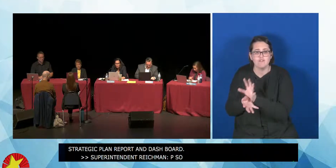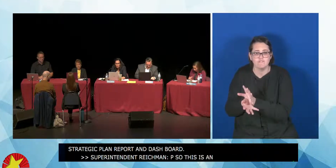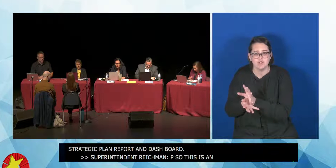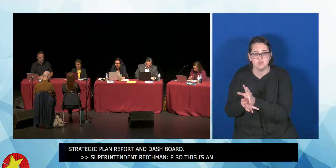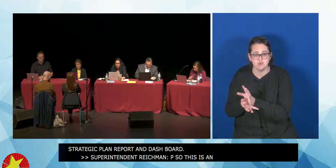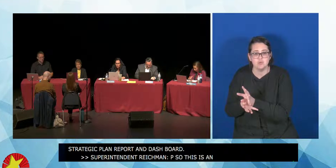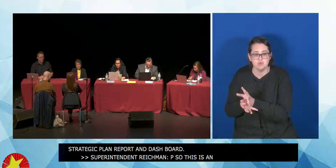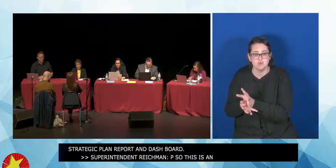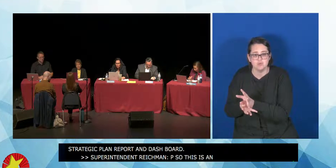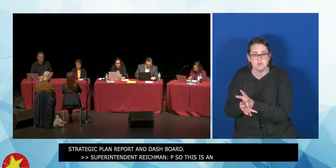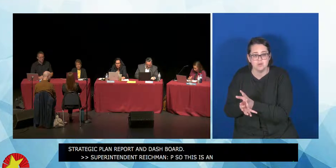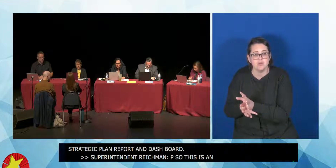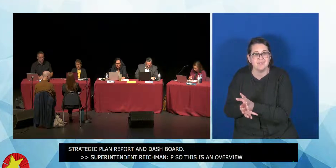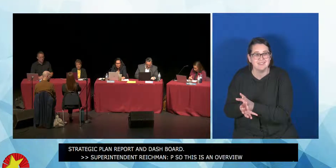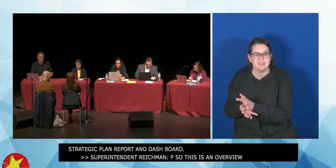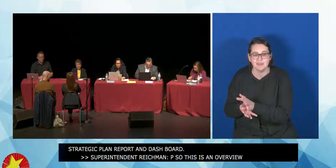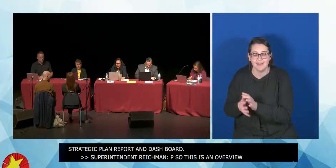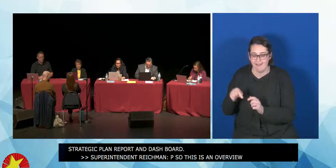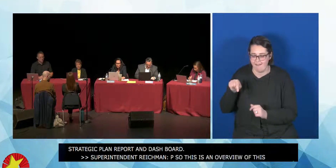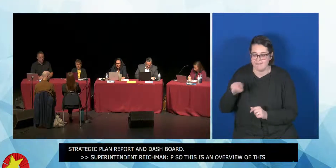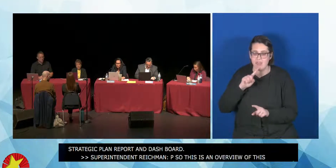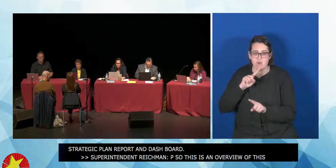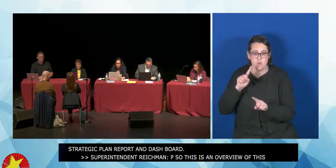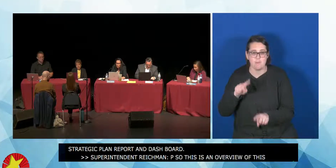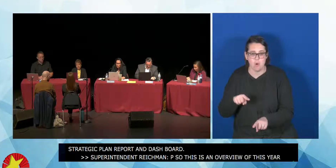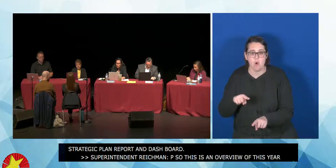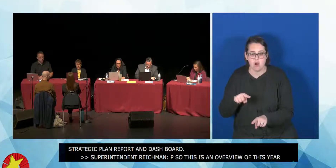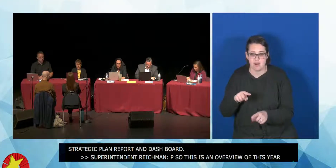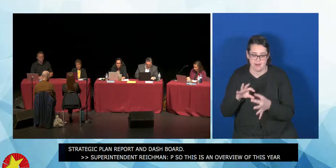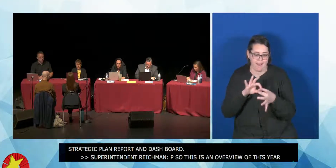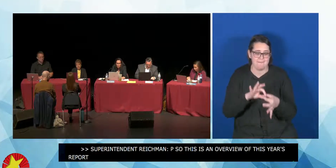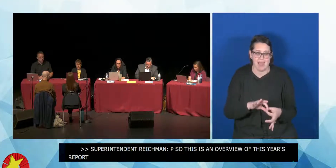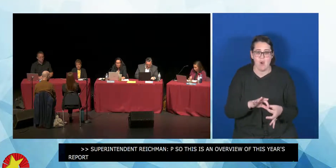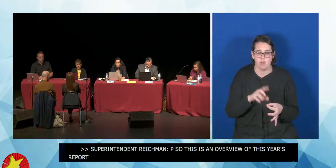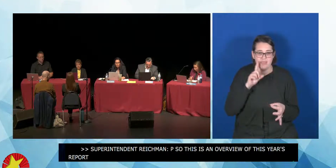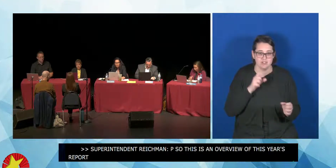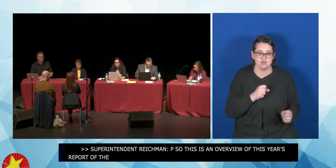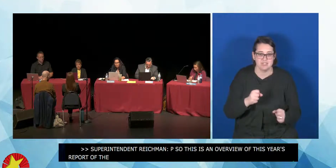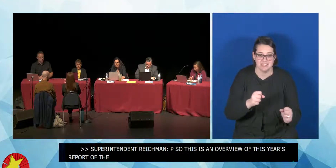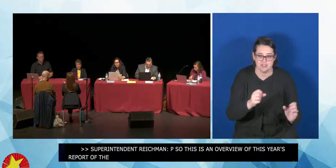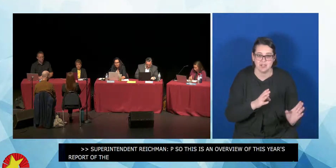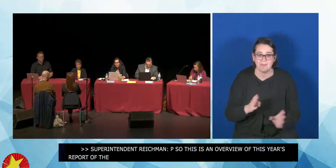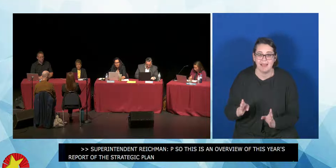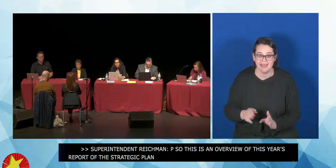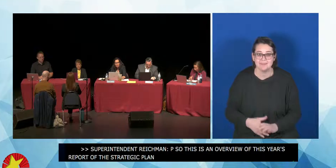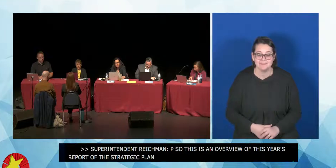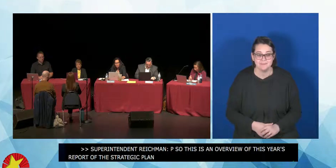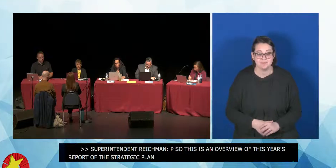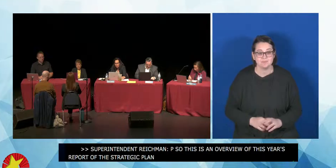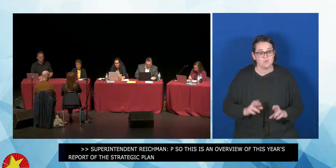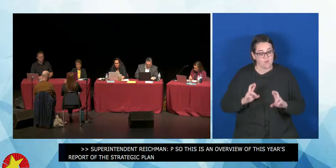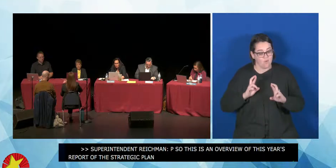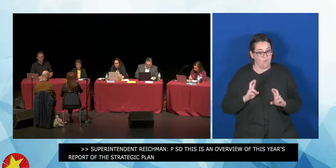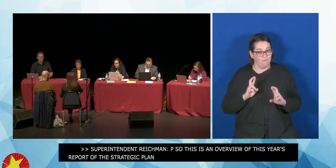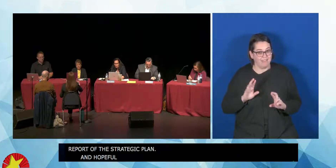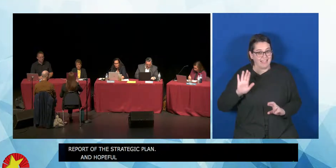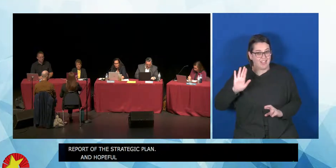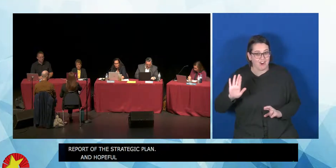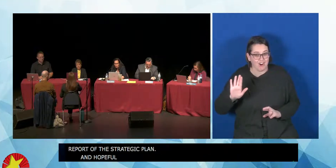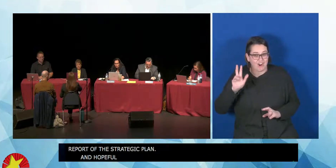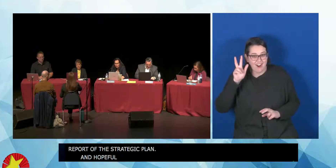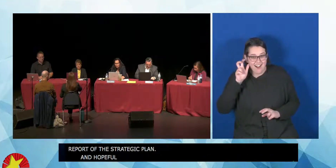first year report of the strategic plan. And hopefully her